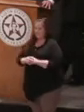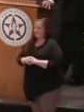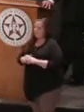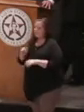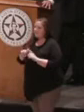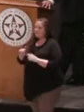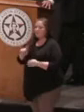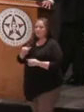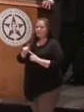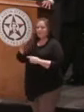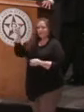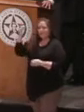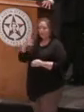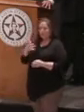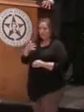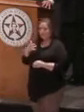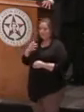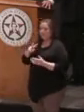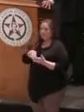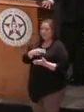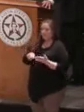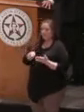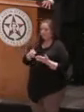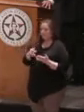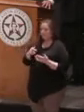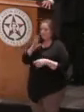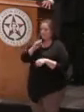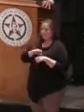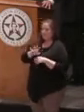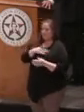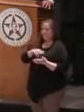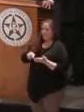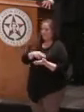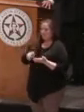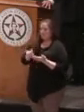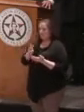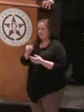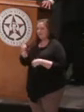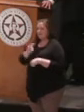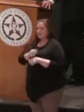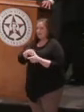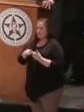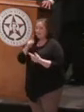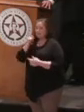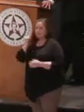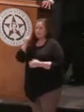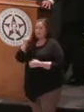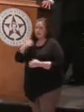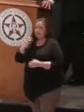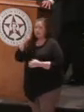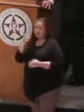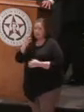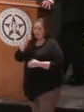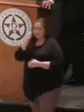At first, when they told me that dancing was definitely going to be affected, you know, it took me just a couple of days, and I just realized that there's a reason. There was a